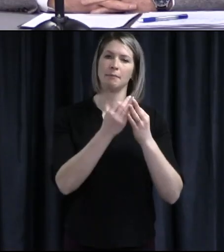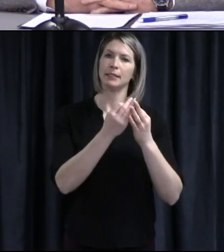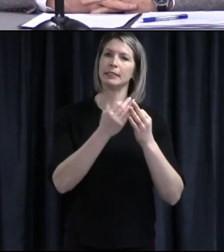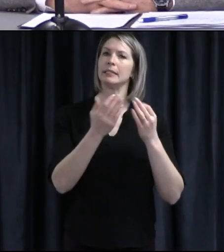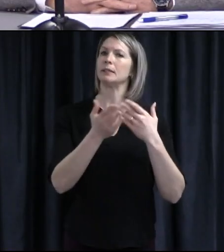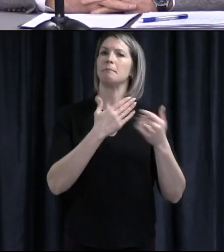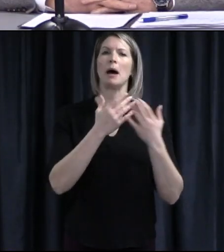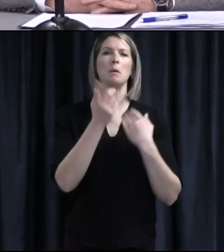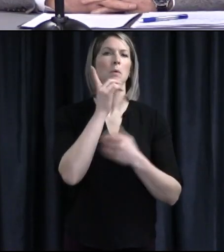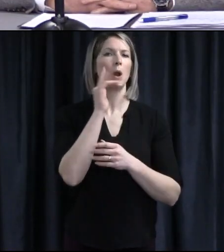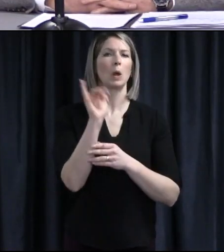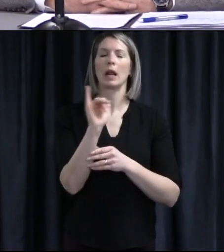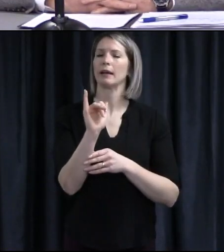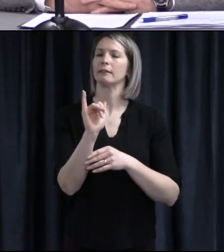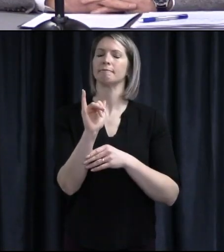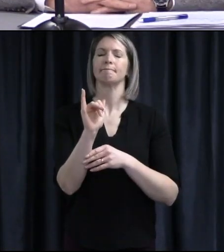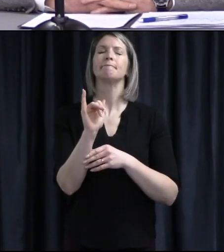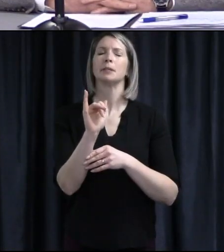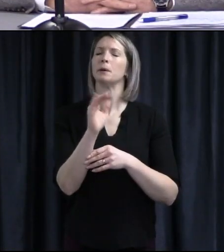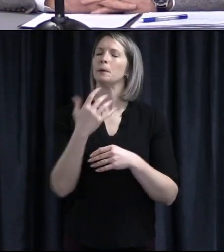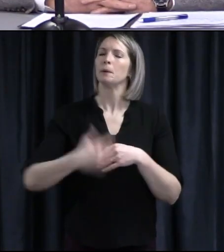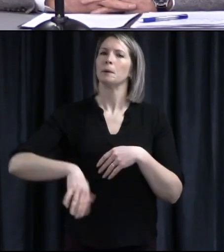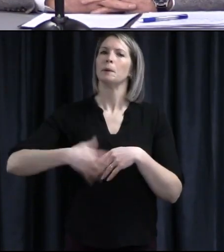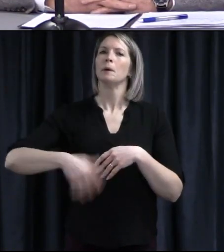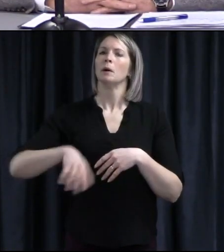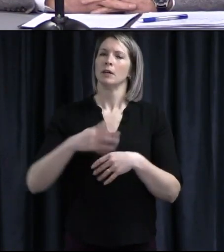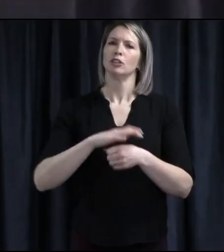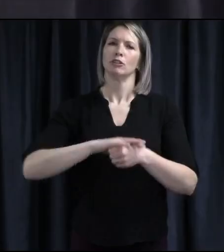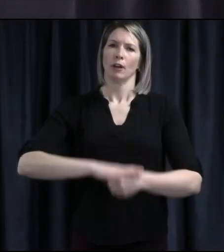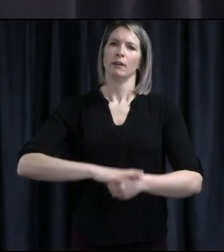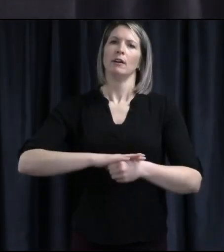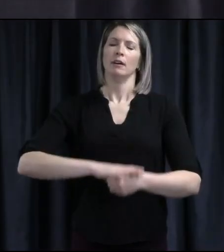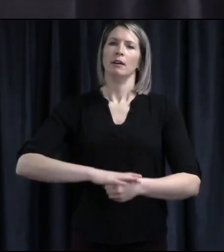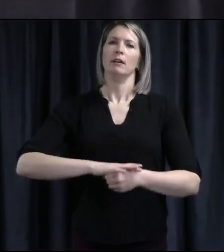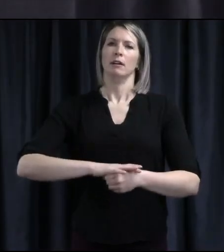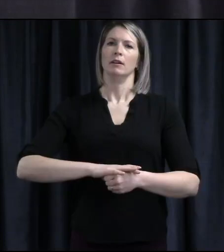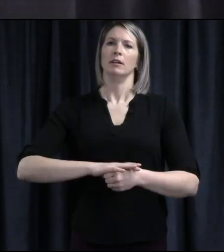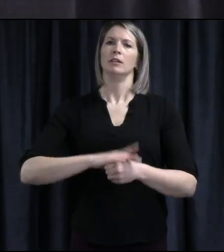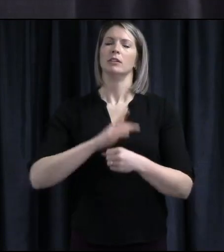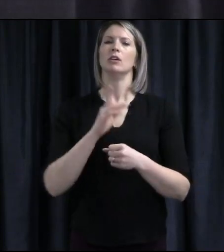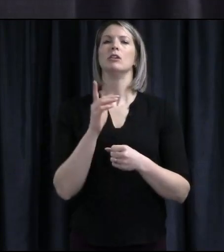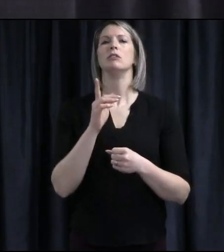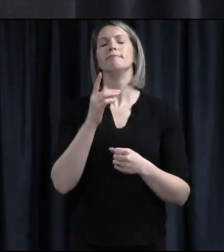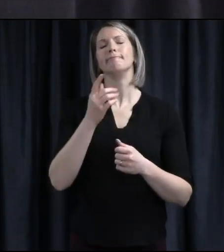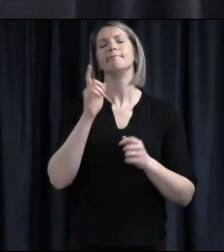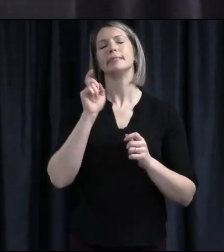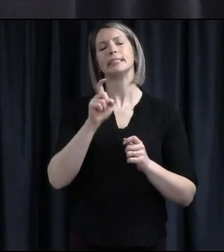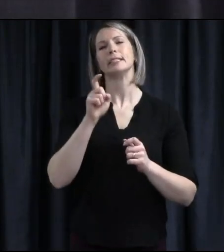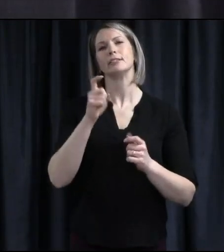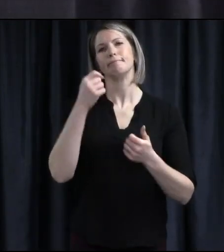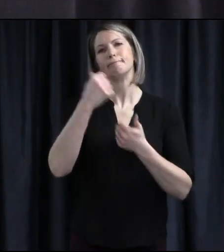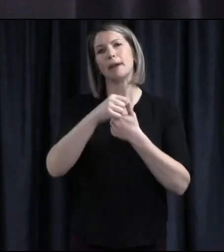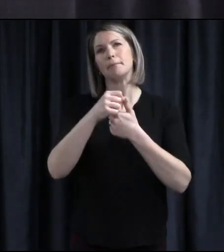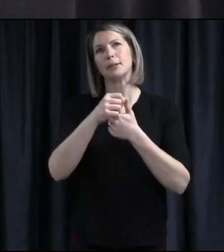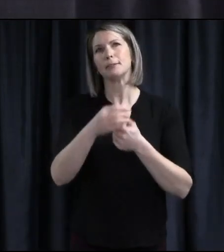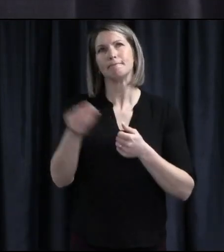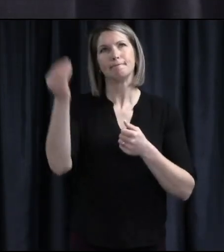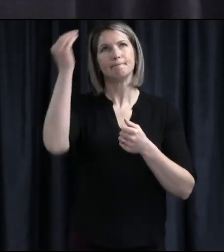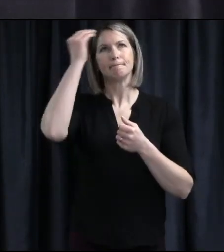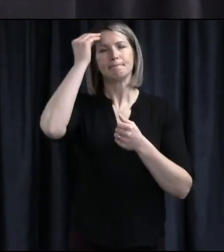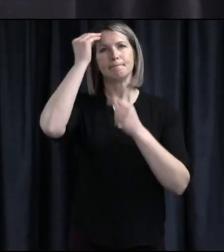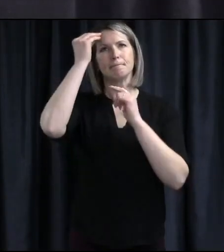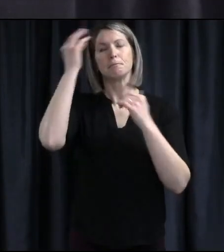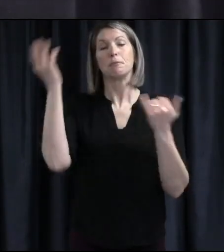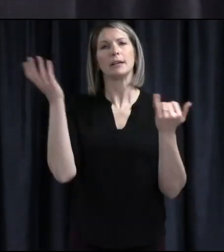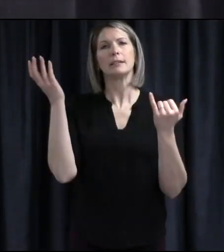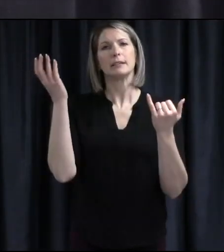regardless of how that family unit is developed or constructed. So it's important, too, I think, for everyone's health and mental health